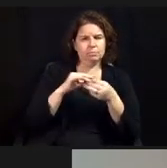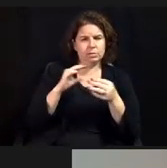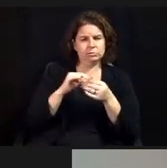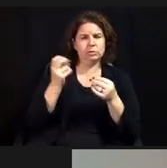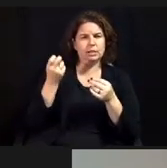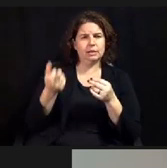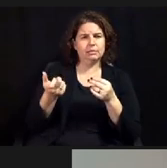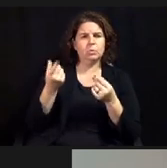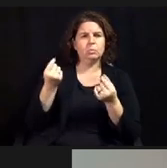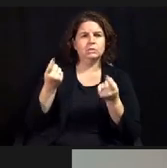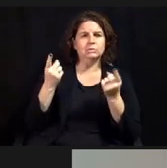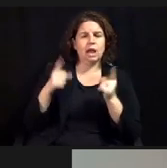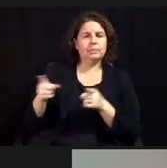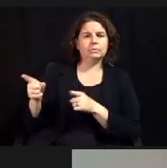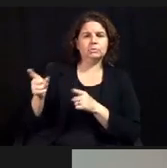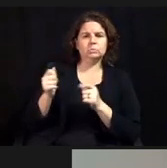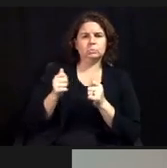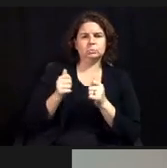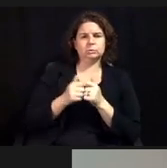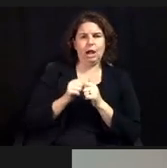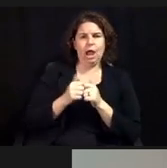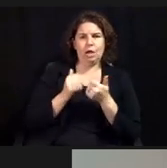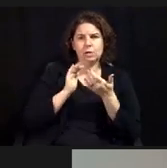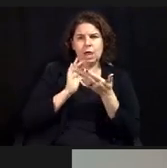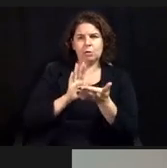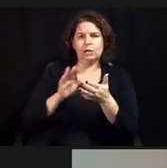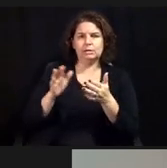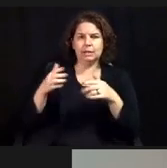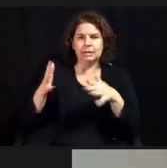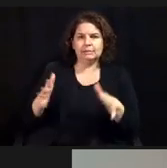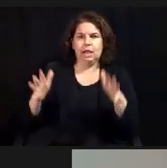address anxiety among teens here in Marin County?